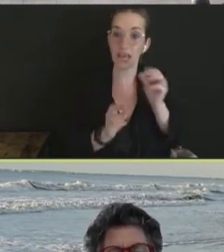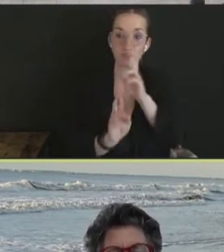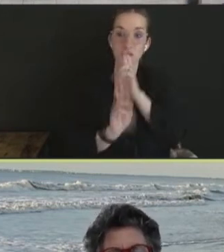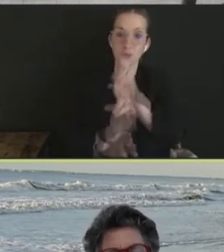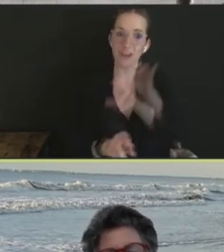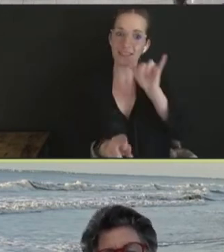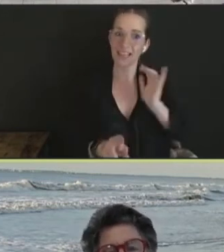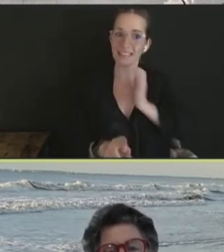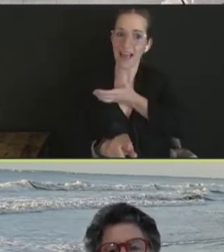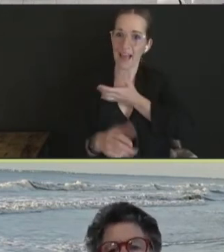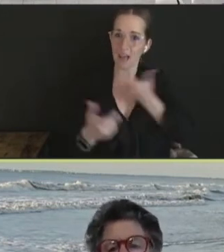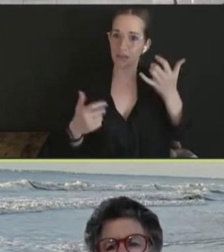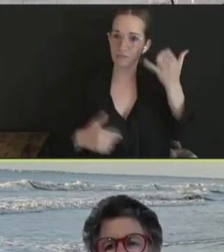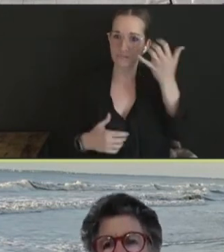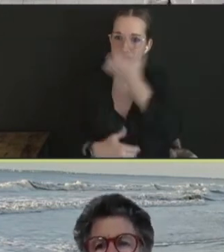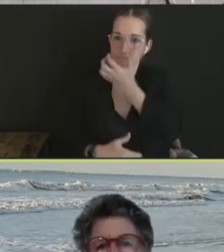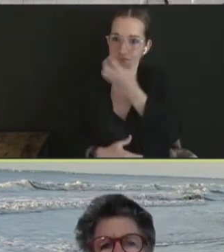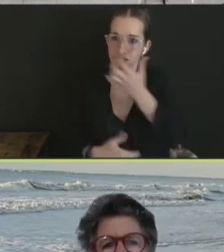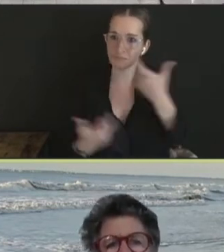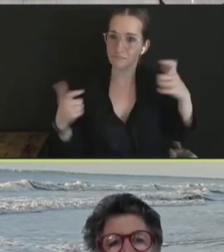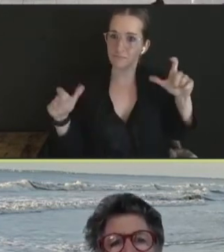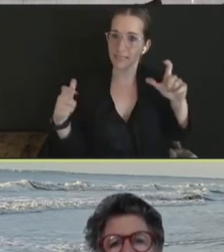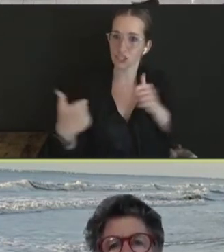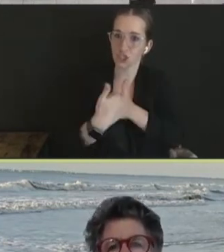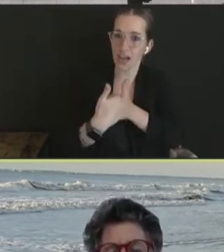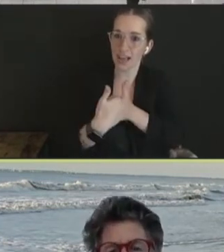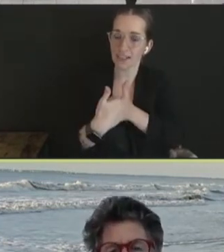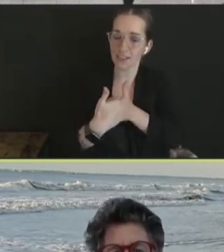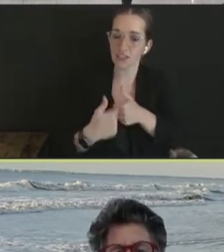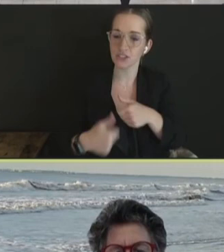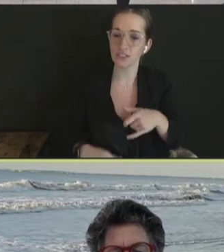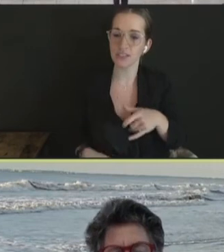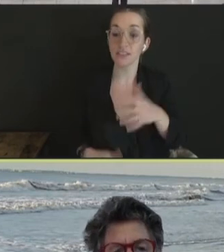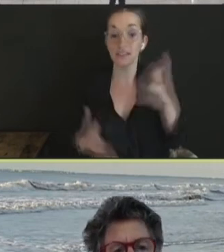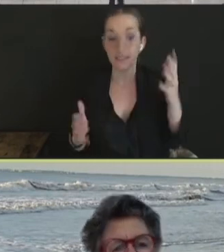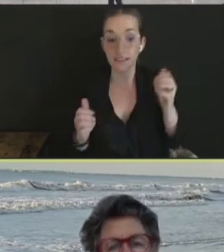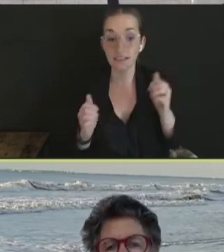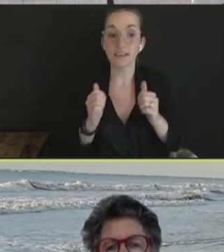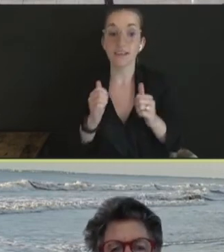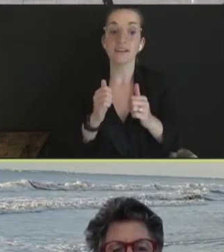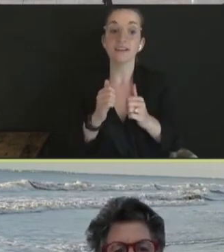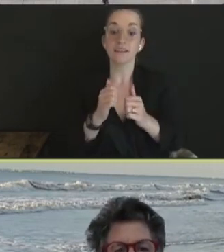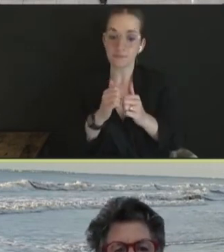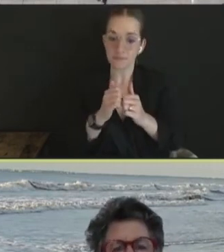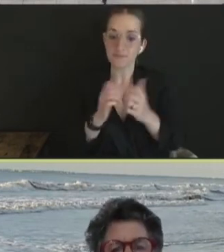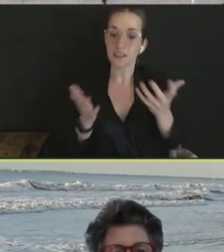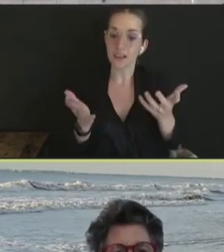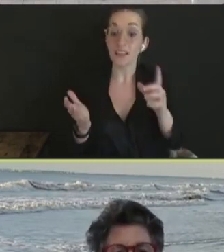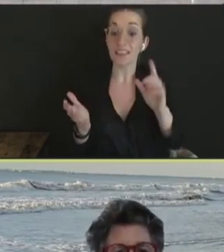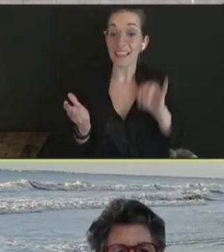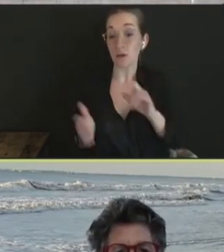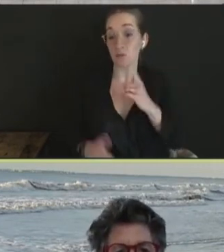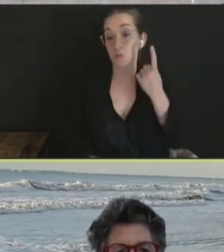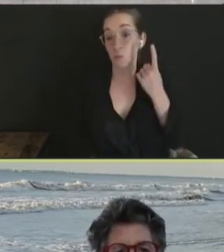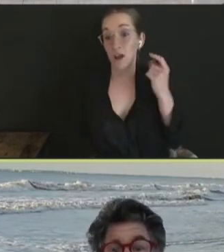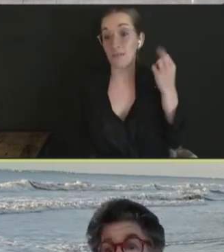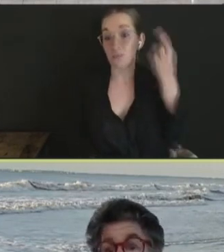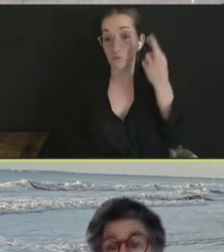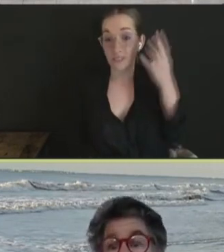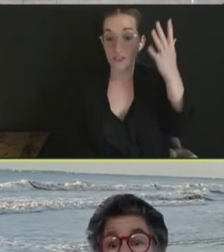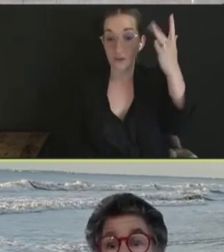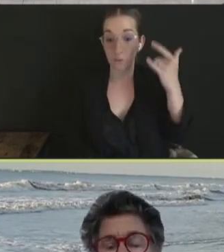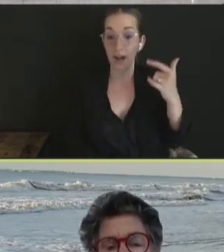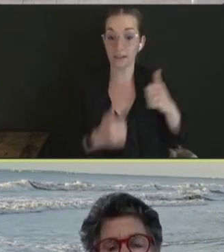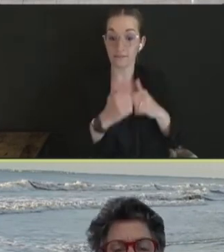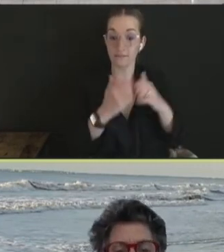lot. And frankly, although most of the indications were for biodefense, it was one of the reasons that BARDA was created, because